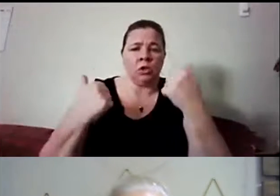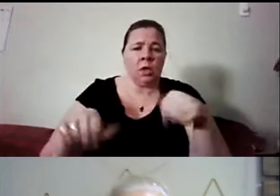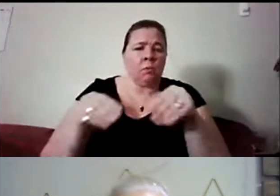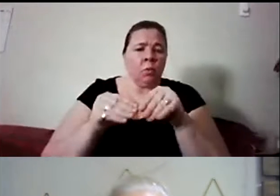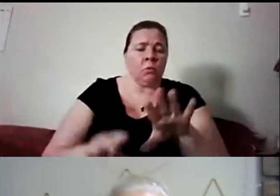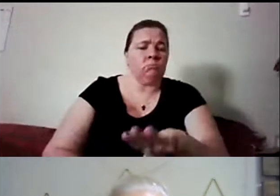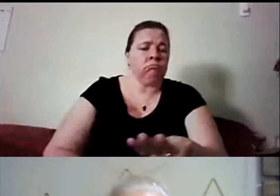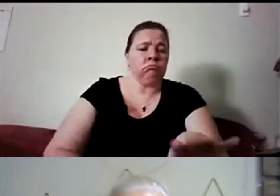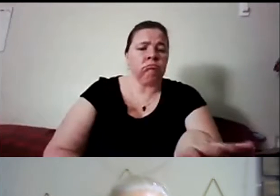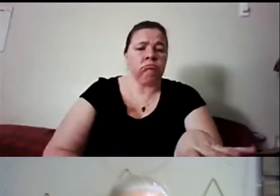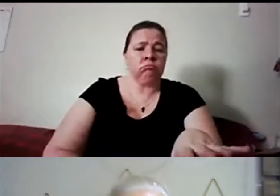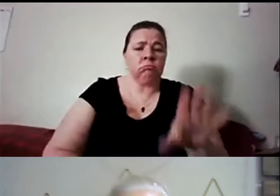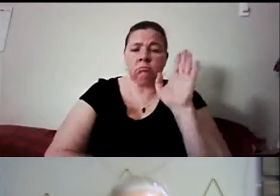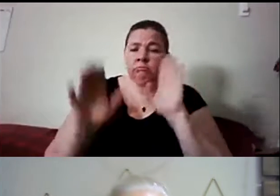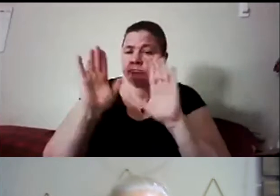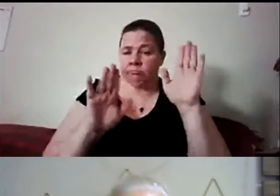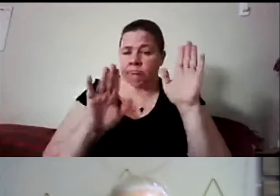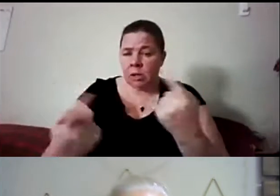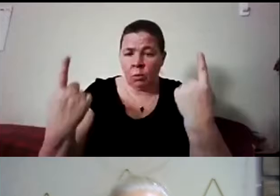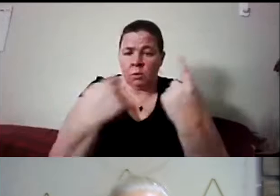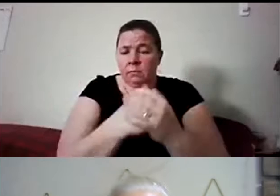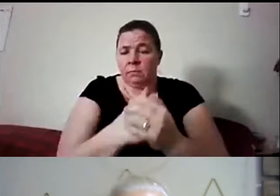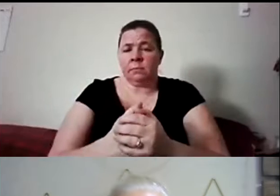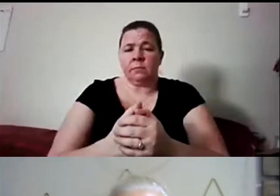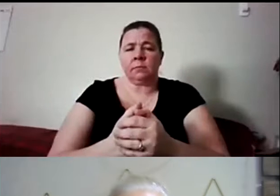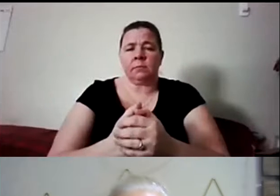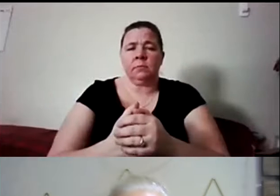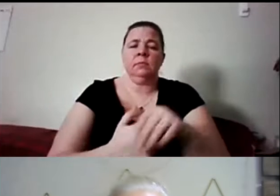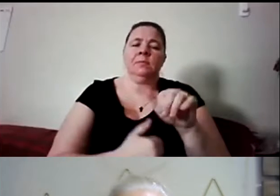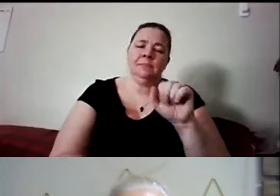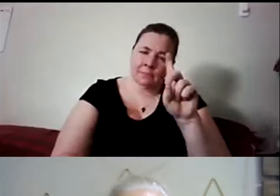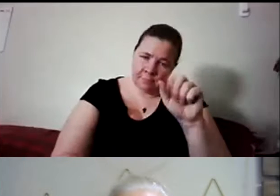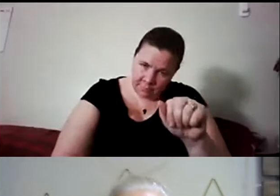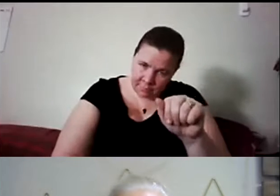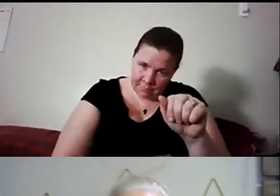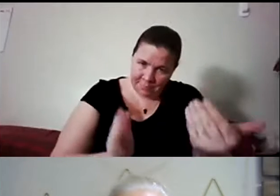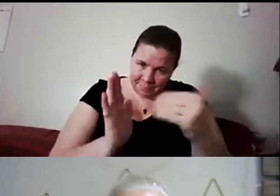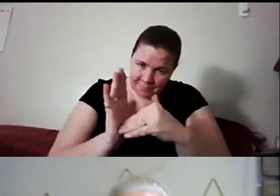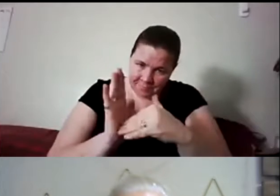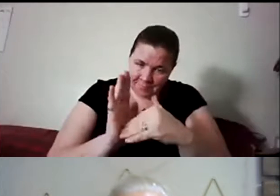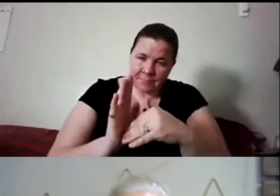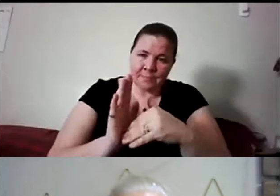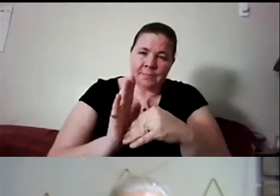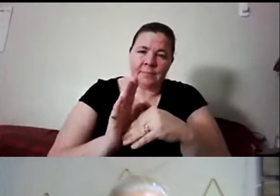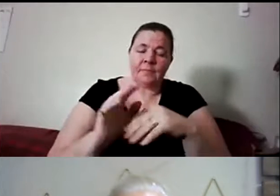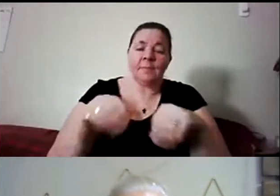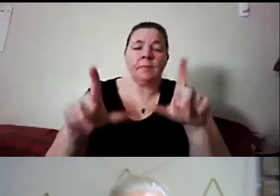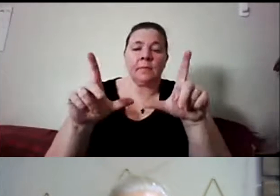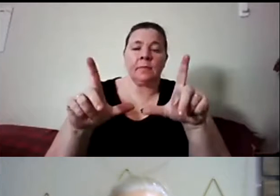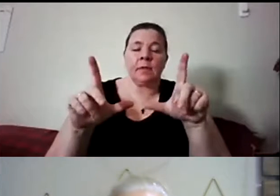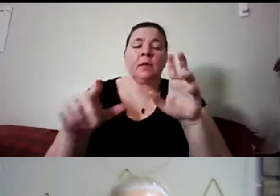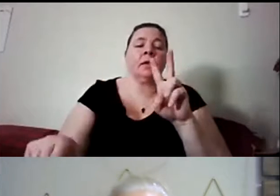please? By raise of hand. Yes. Yes. Ada, again, please, can you open your video this